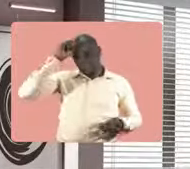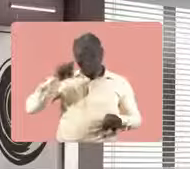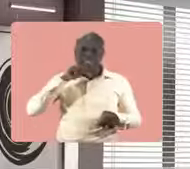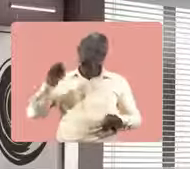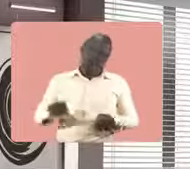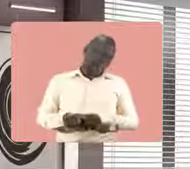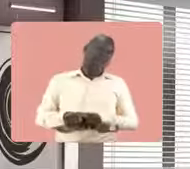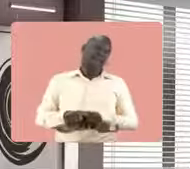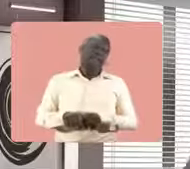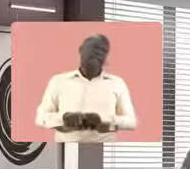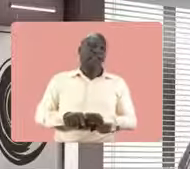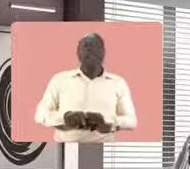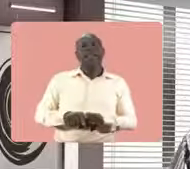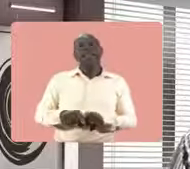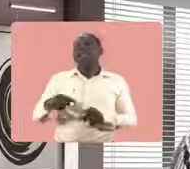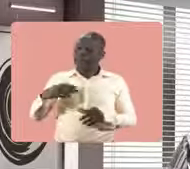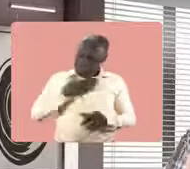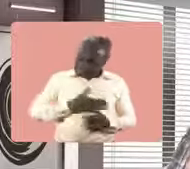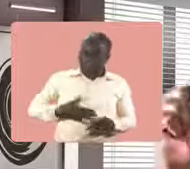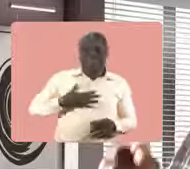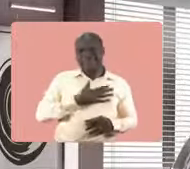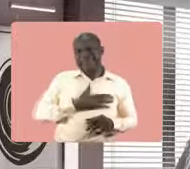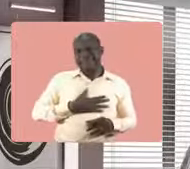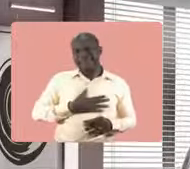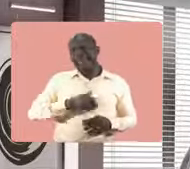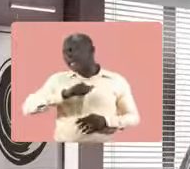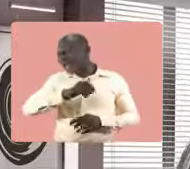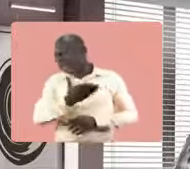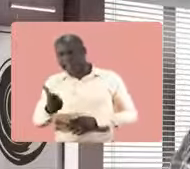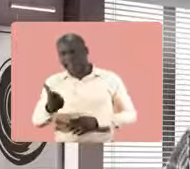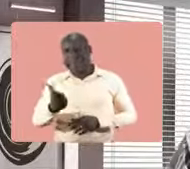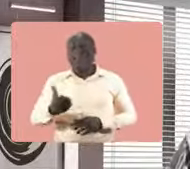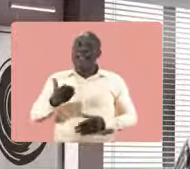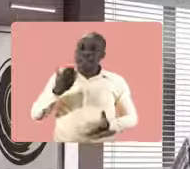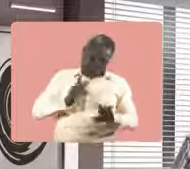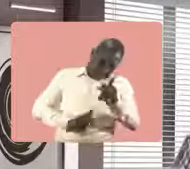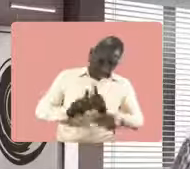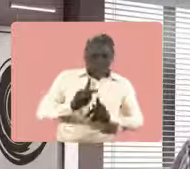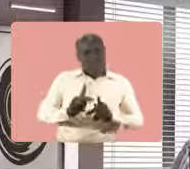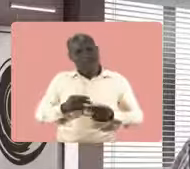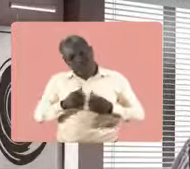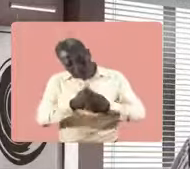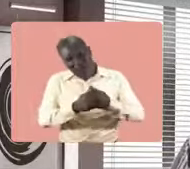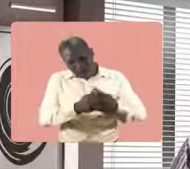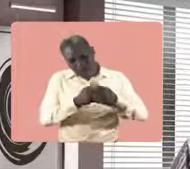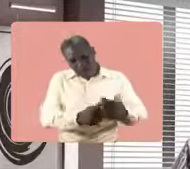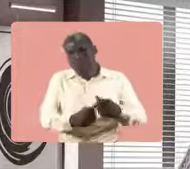you mean? And Benin for sir, a dear Ede. Ena sabe ekum